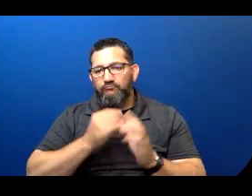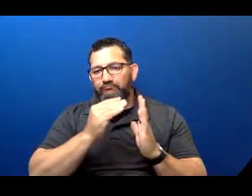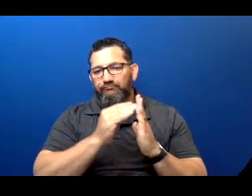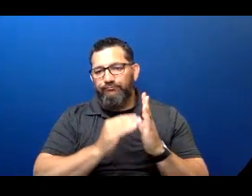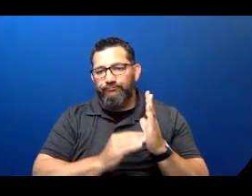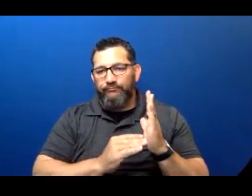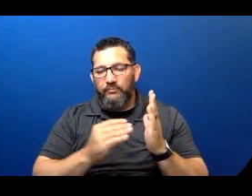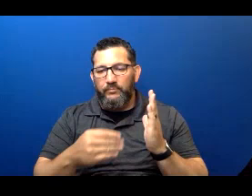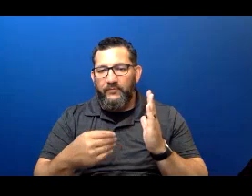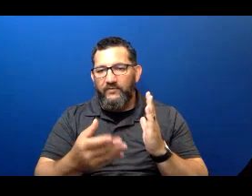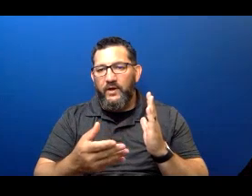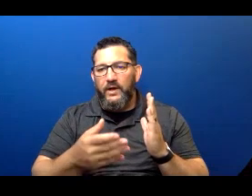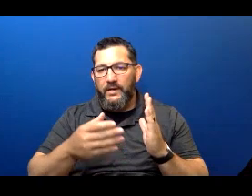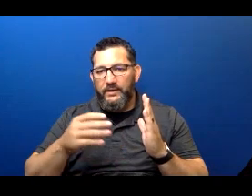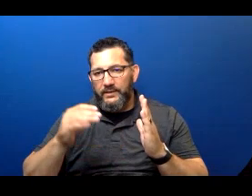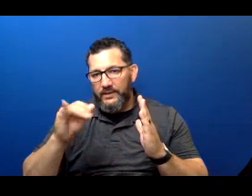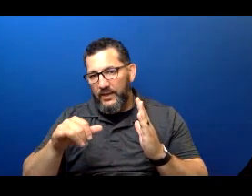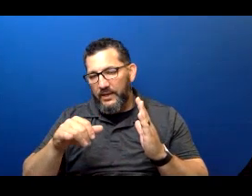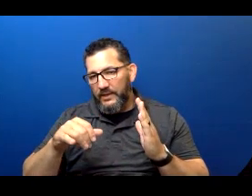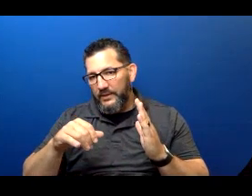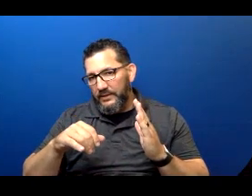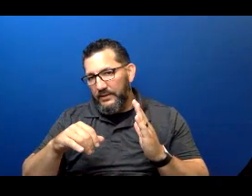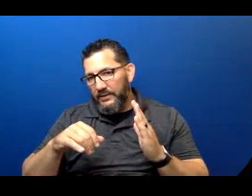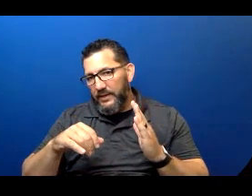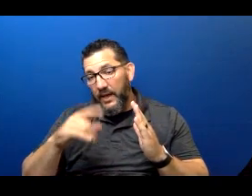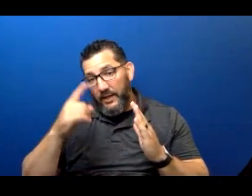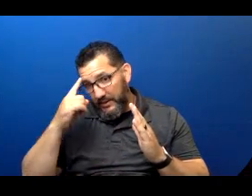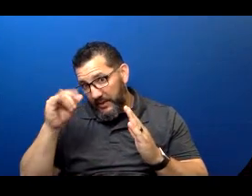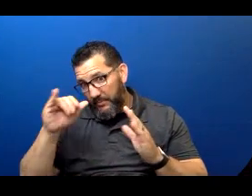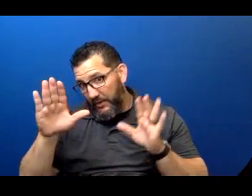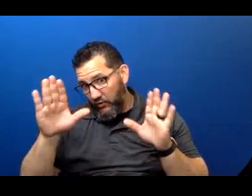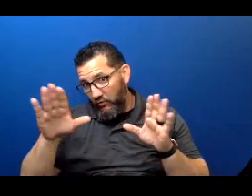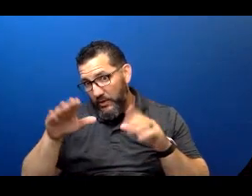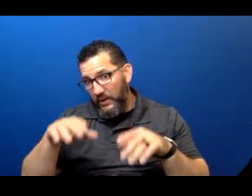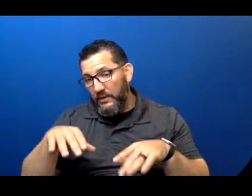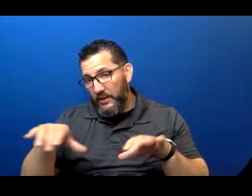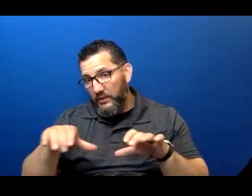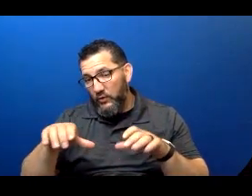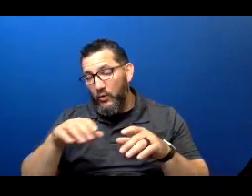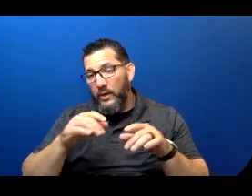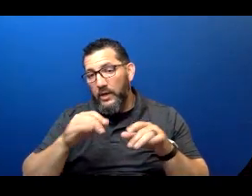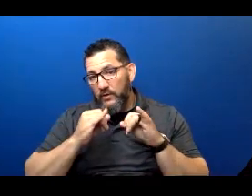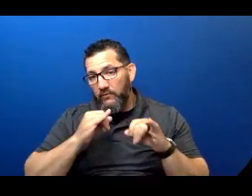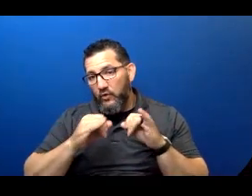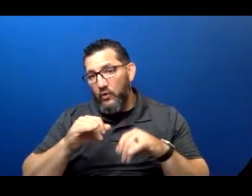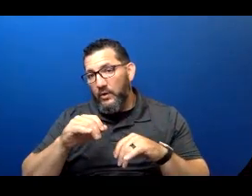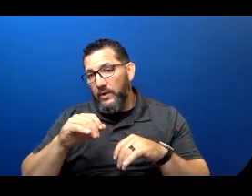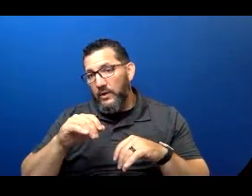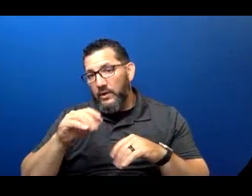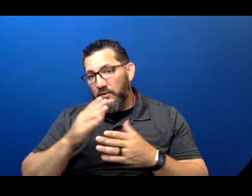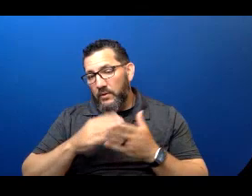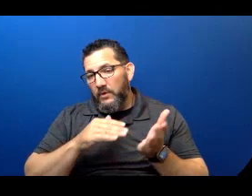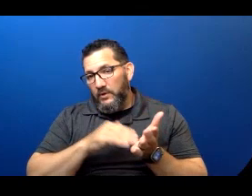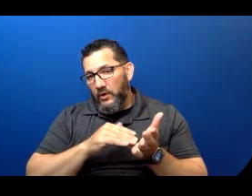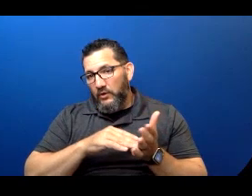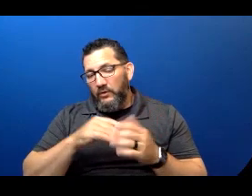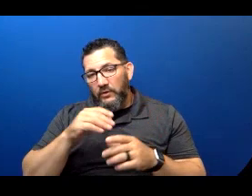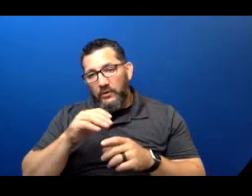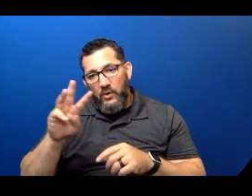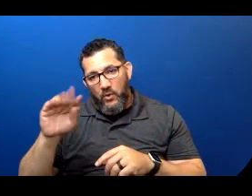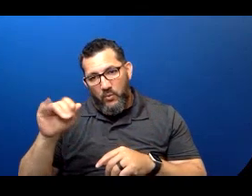type of interviews. I feel like that would have been a great thing to do, like interview some of the providers in Washoe County and I get their feedback,